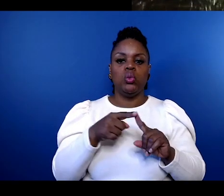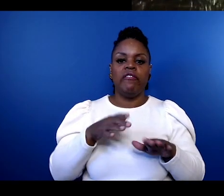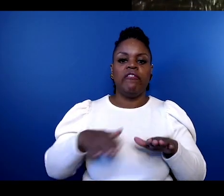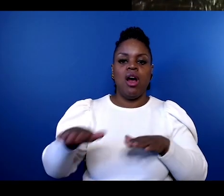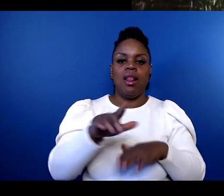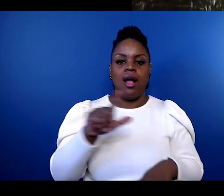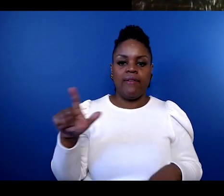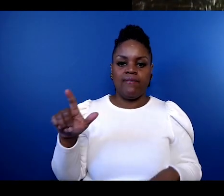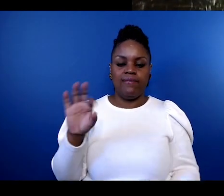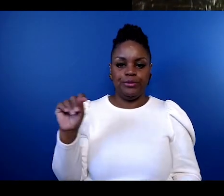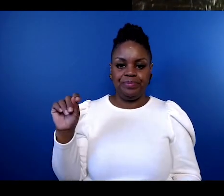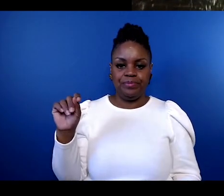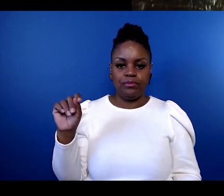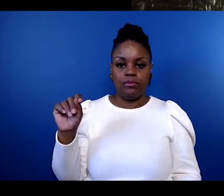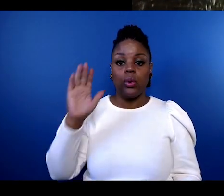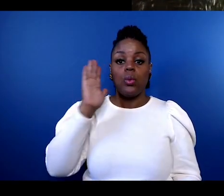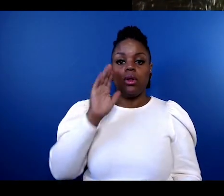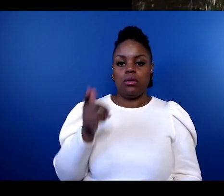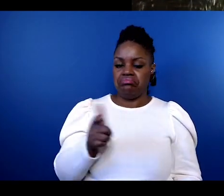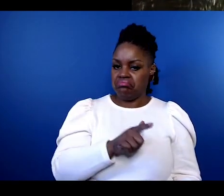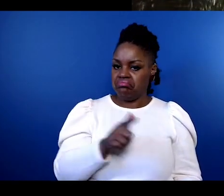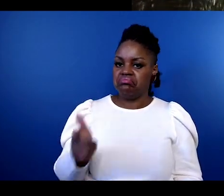back, palms on the shins.